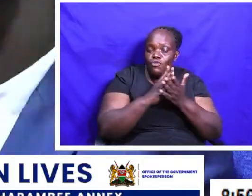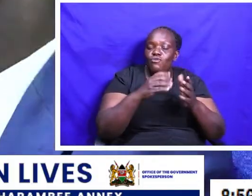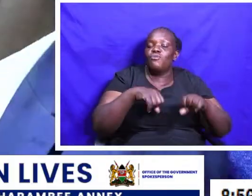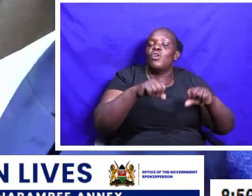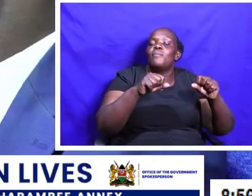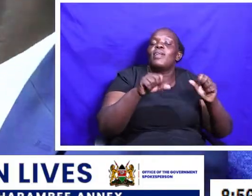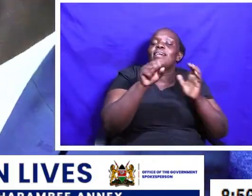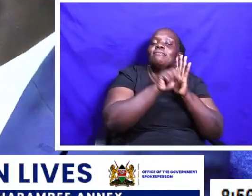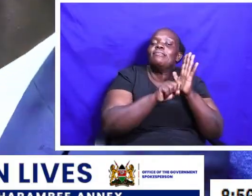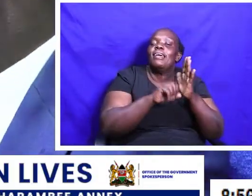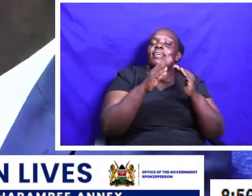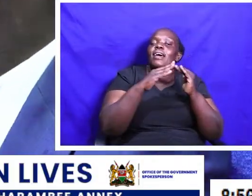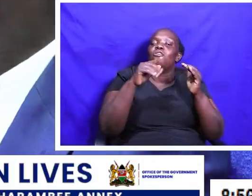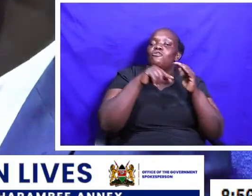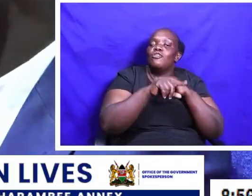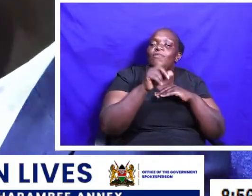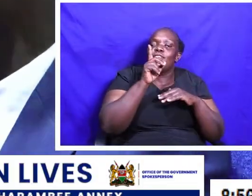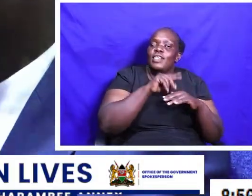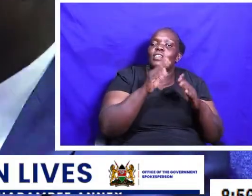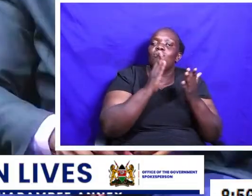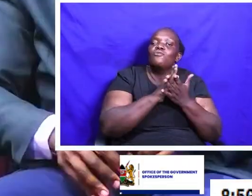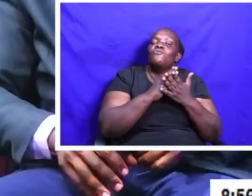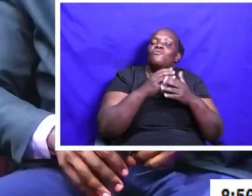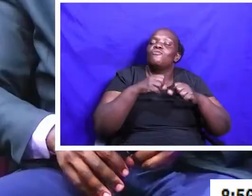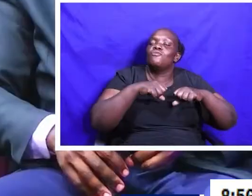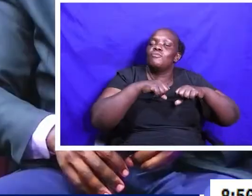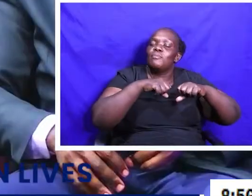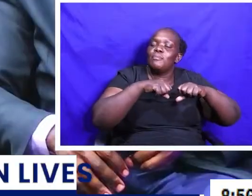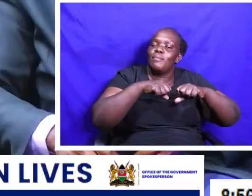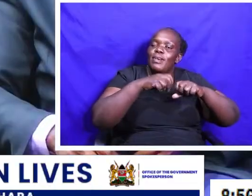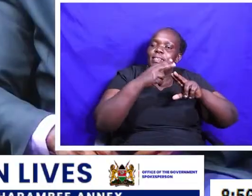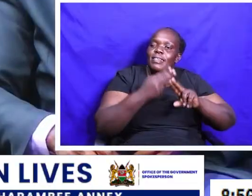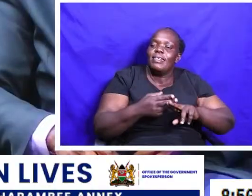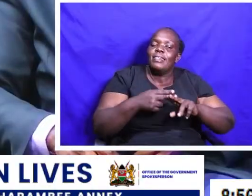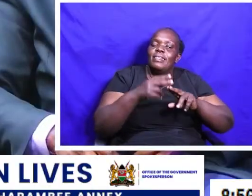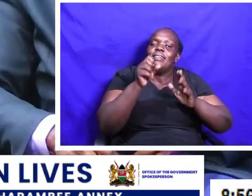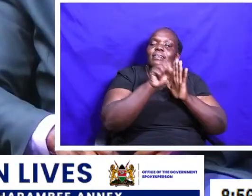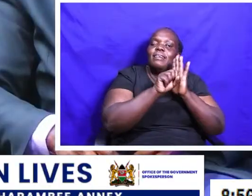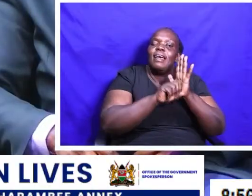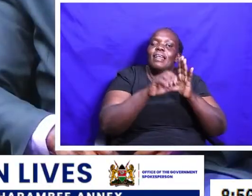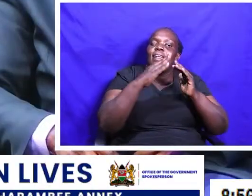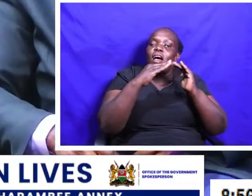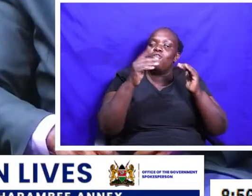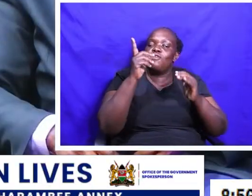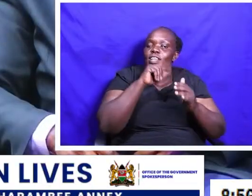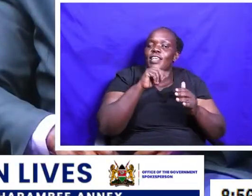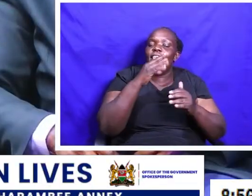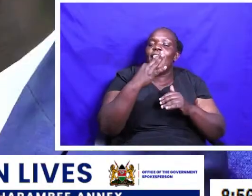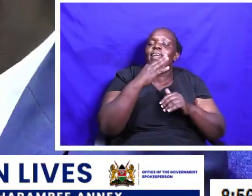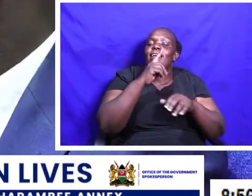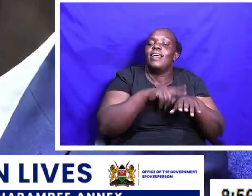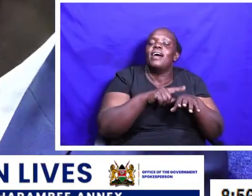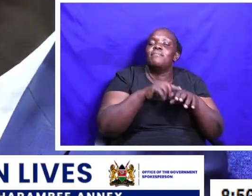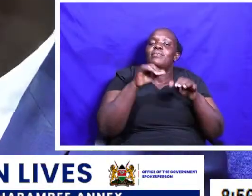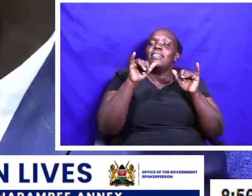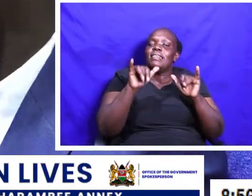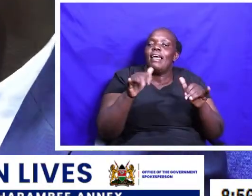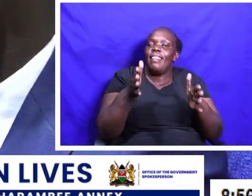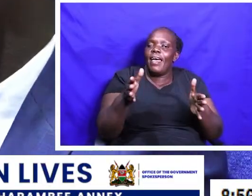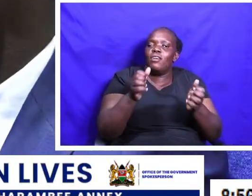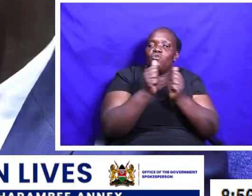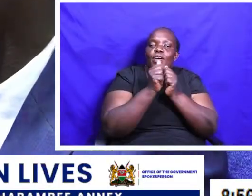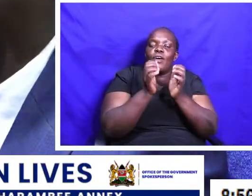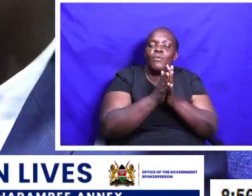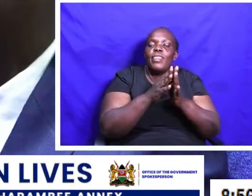House? Yeah. Mko mbele. Yeah, bodaboda washaka State House na rais. Na tumekaa na rais karibu mara 3 with His